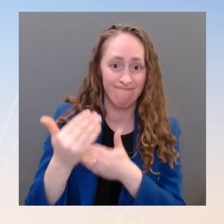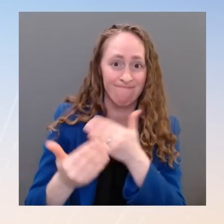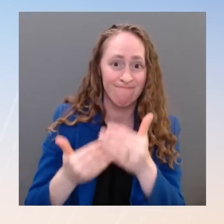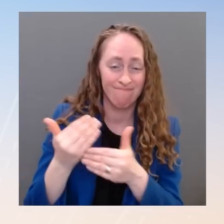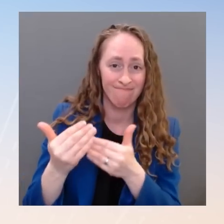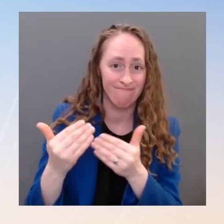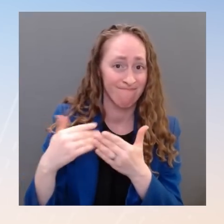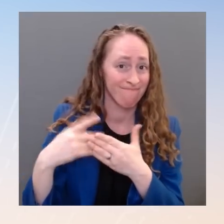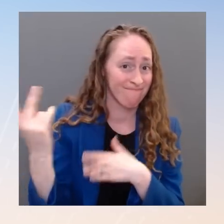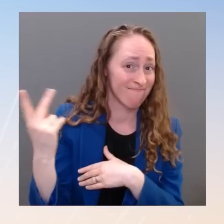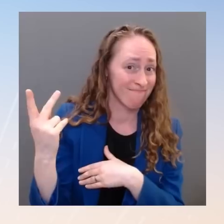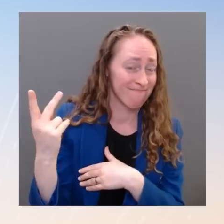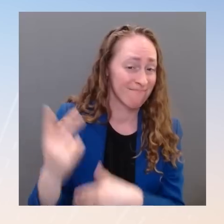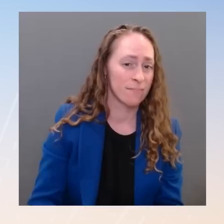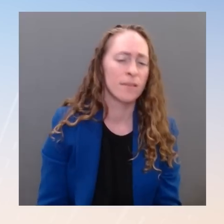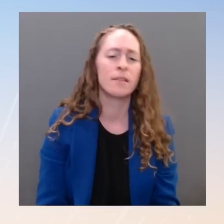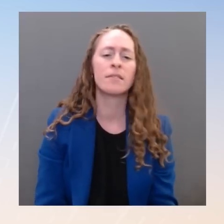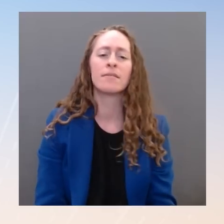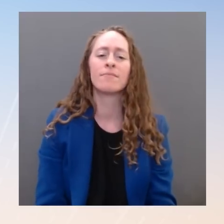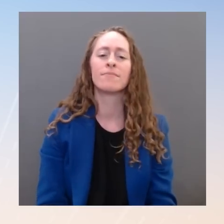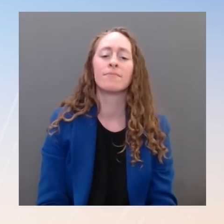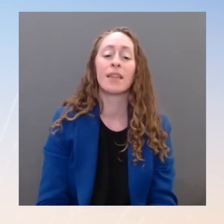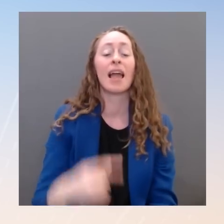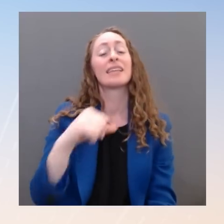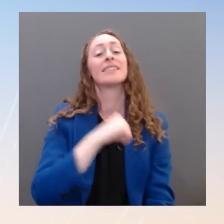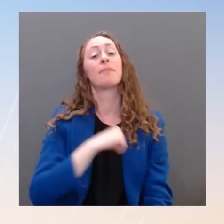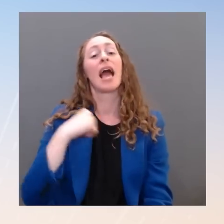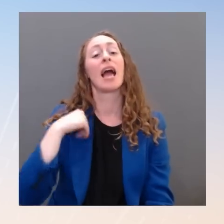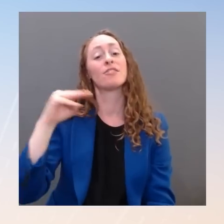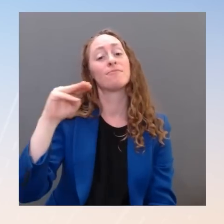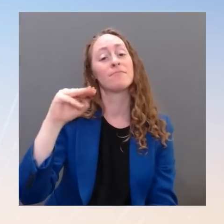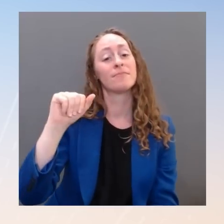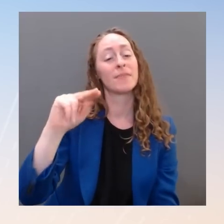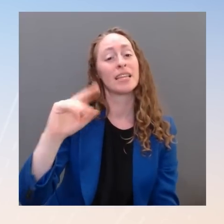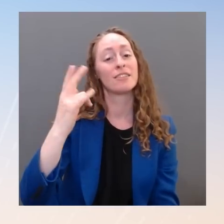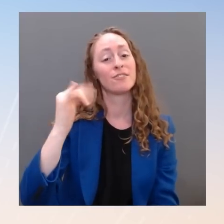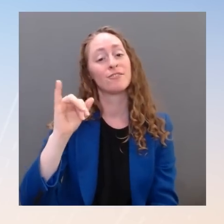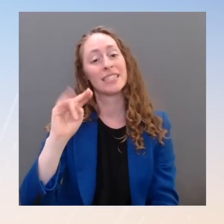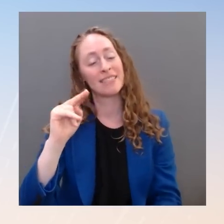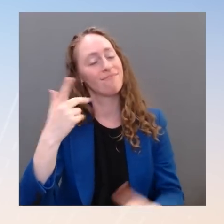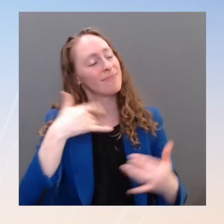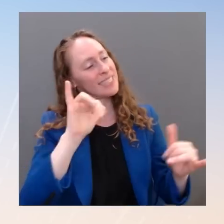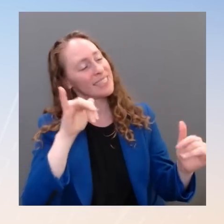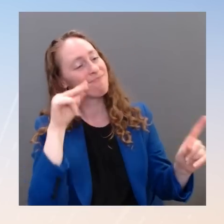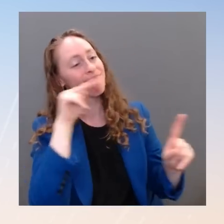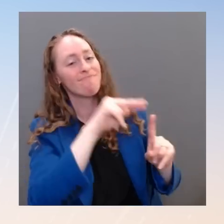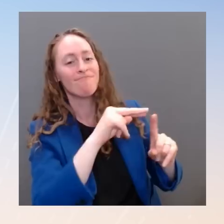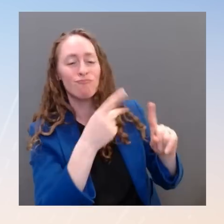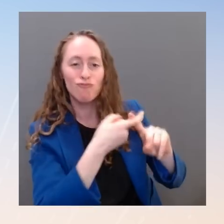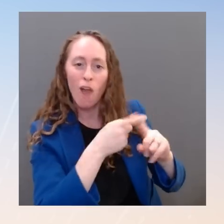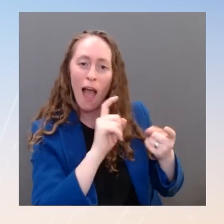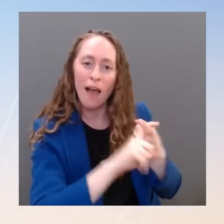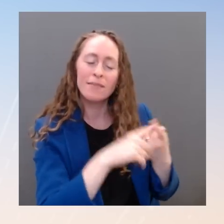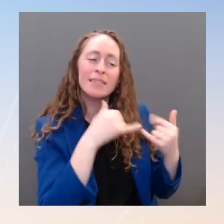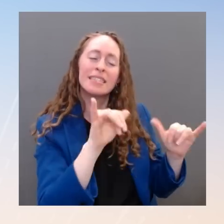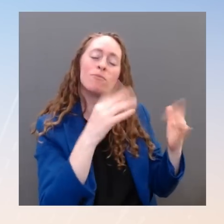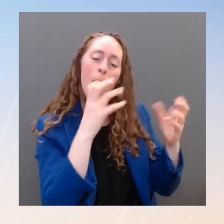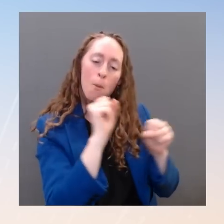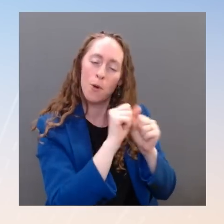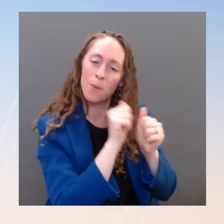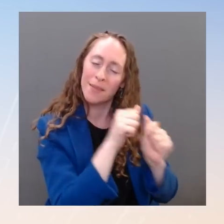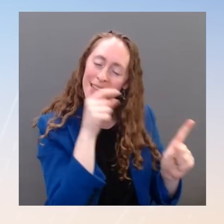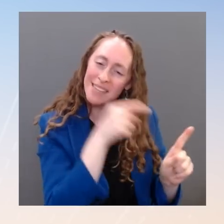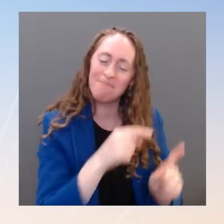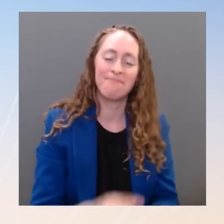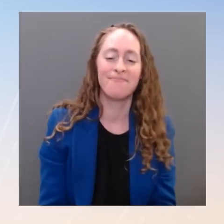to work with and look forward to continuing engagements with. Go ahead. Question, why does President Biden believe pro-life taxpayers, Catholics among